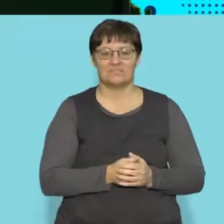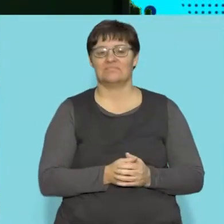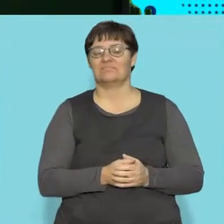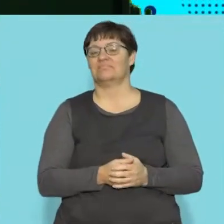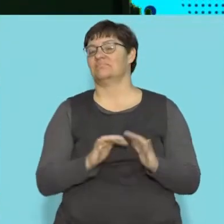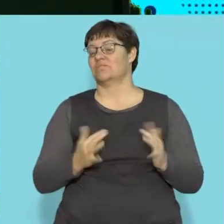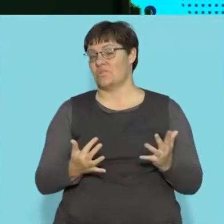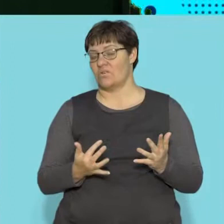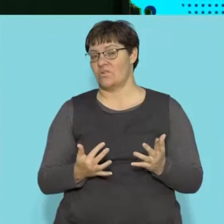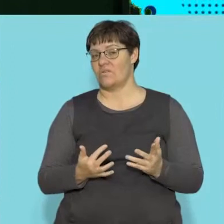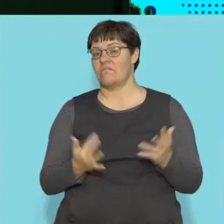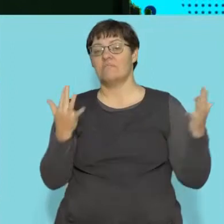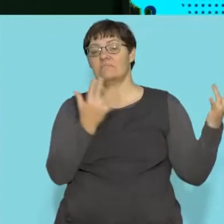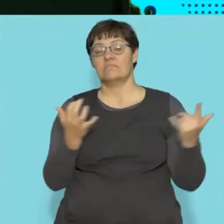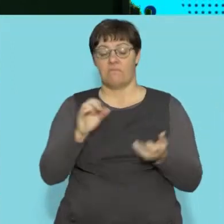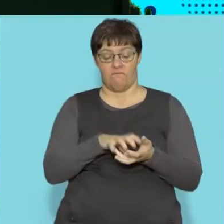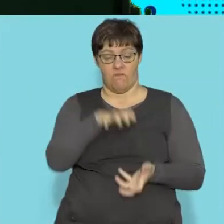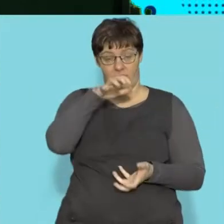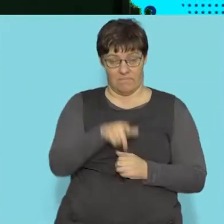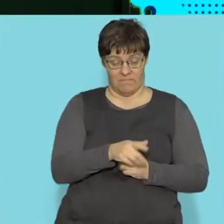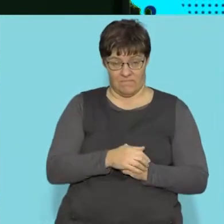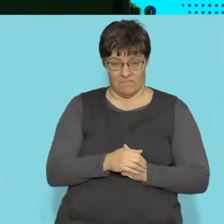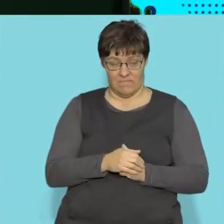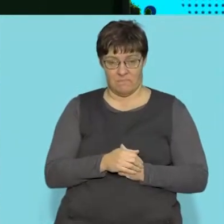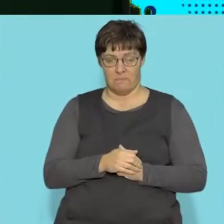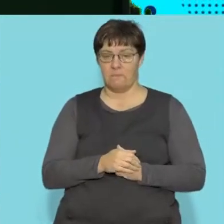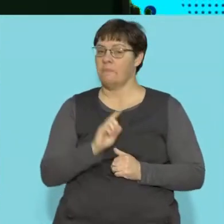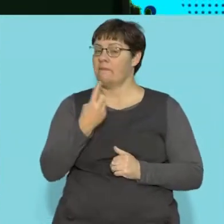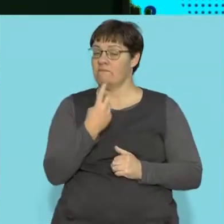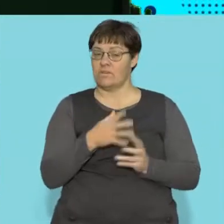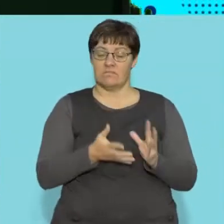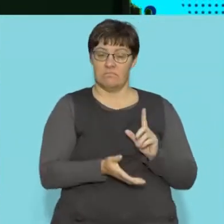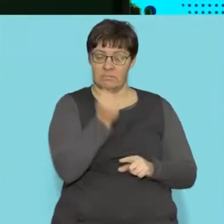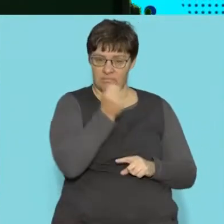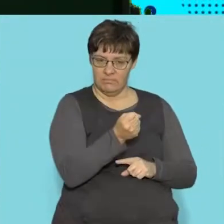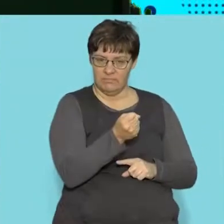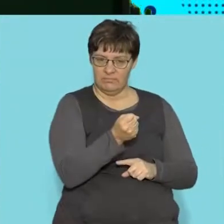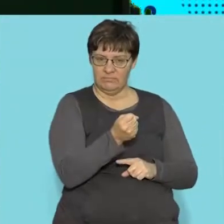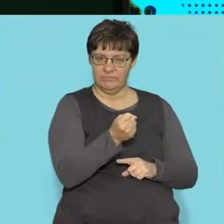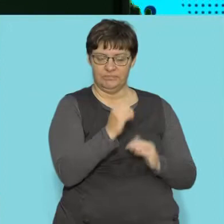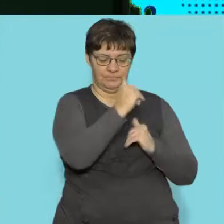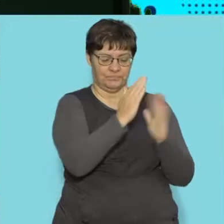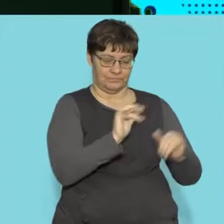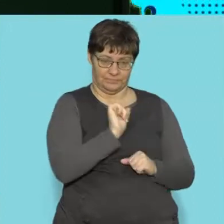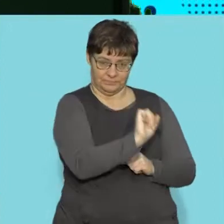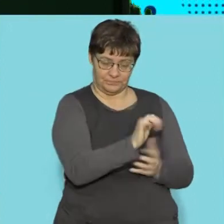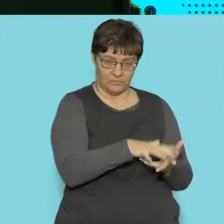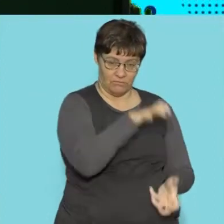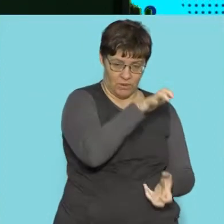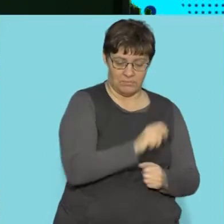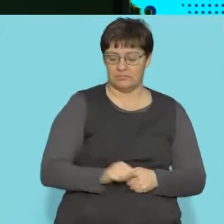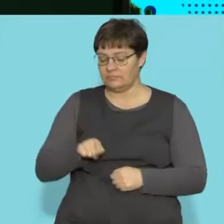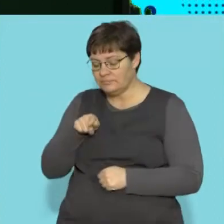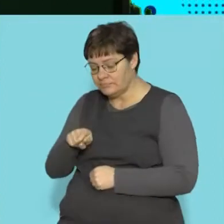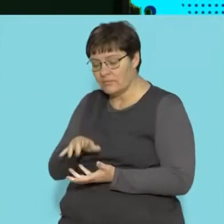So if we're working with volume, what I'm actually going to have to find out is what is the actual volume of the box and what is